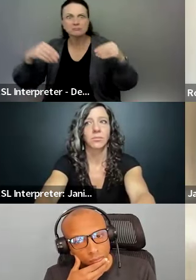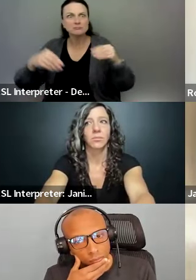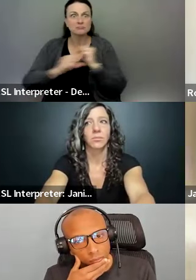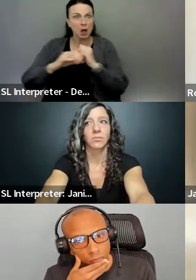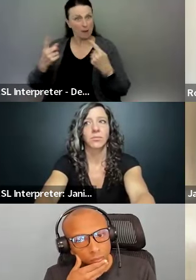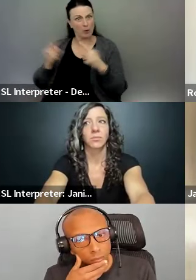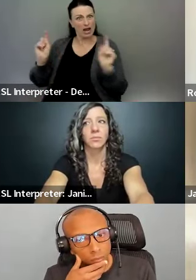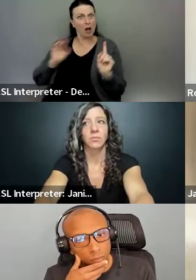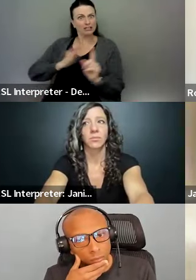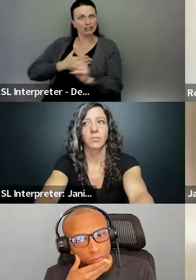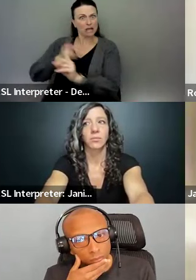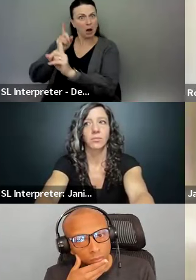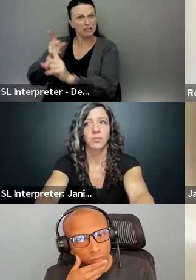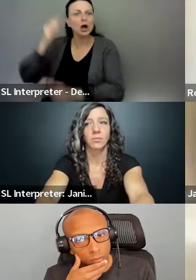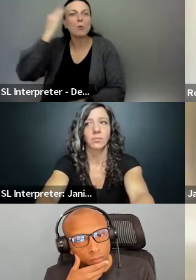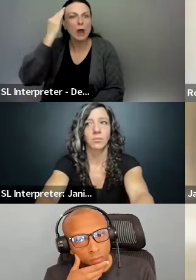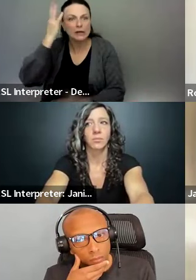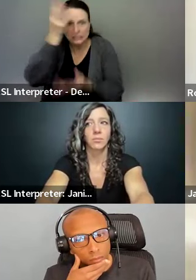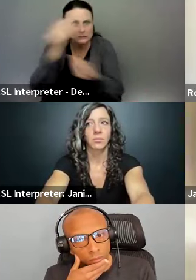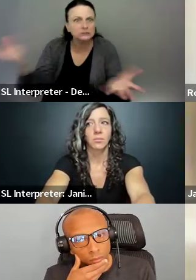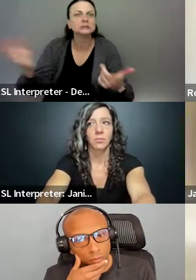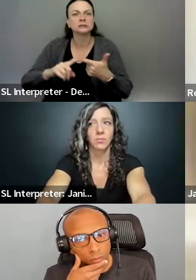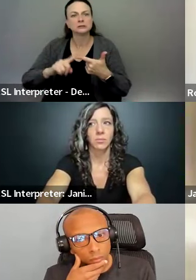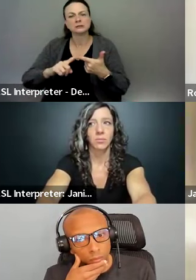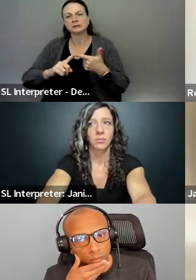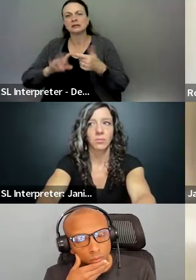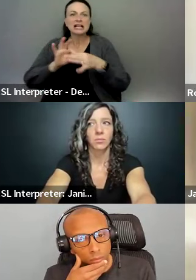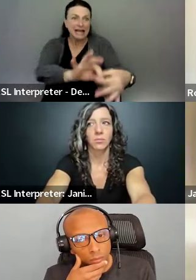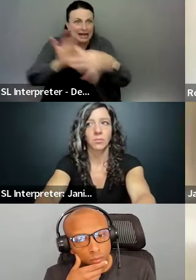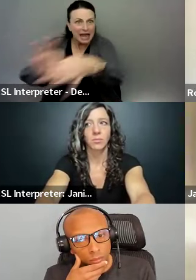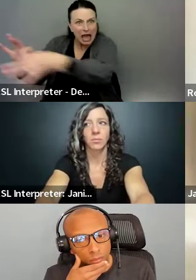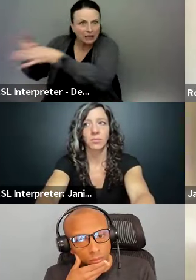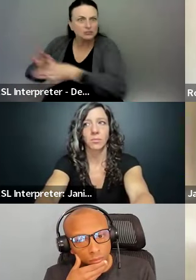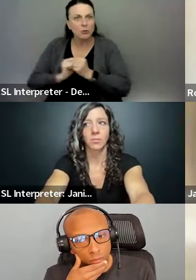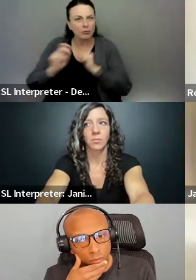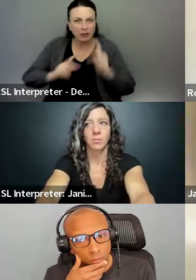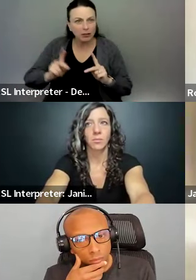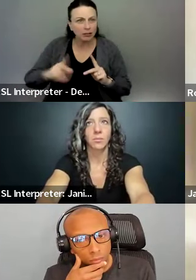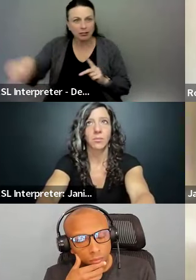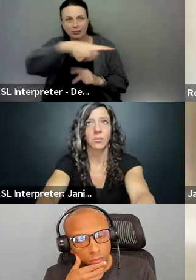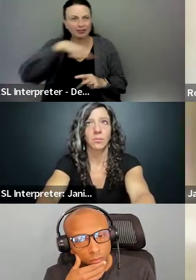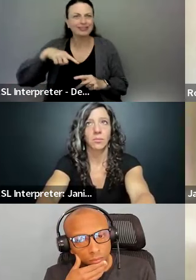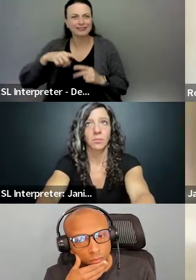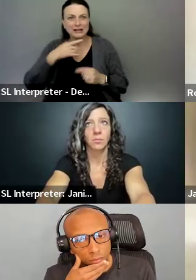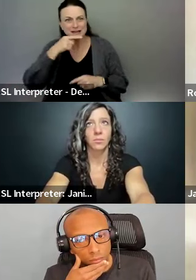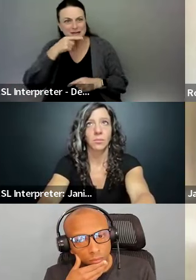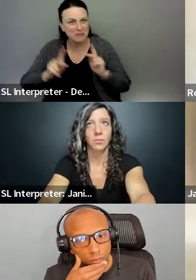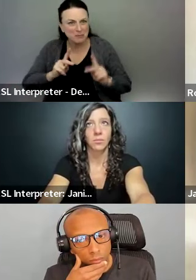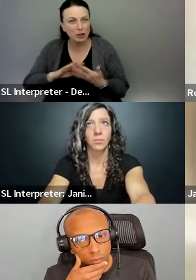mission, right? Like awareness, talk, like connect with people in the community.